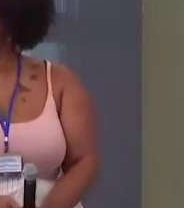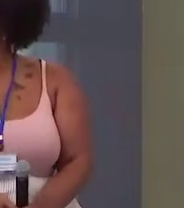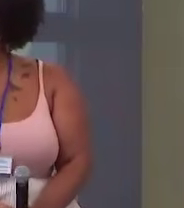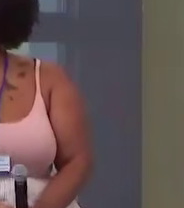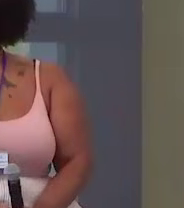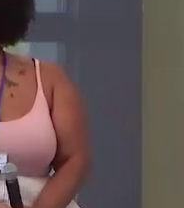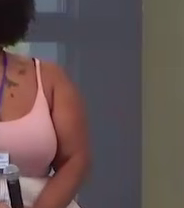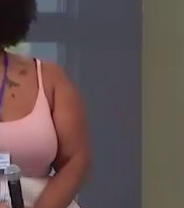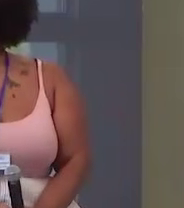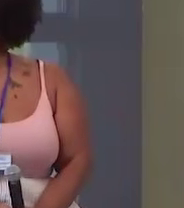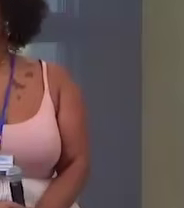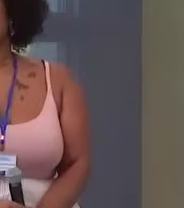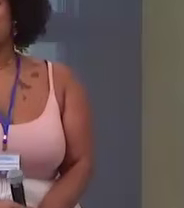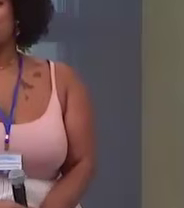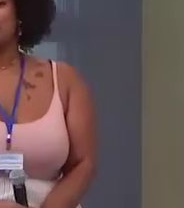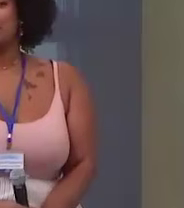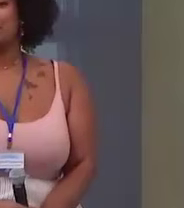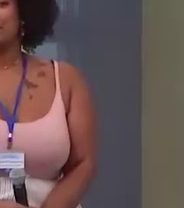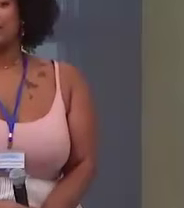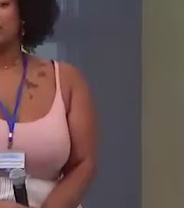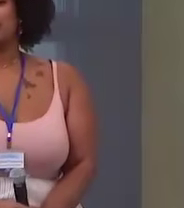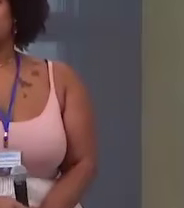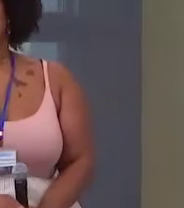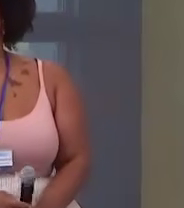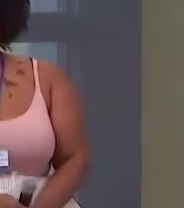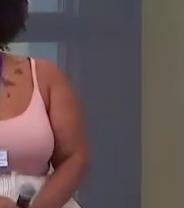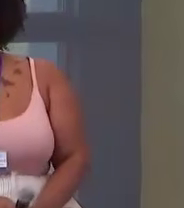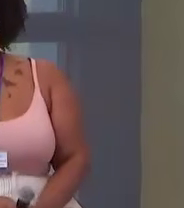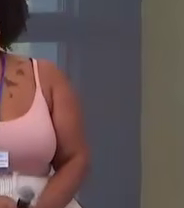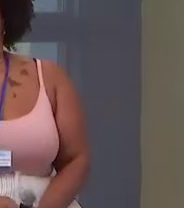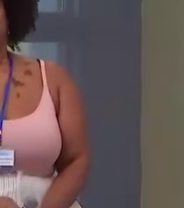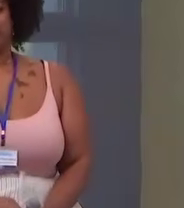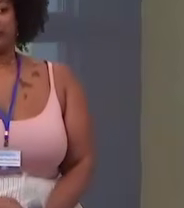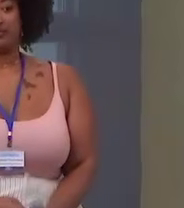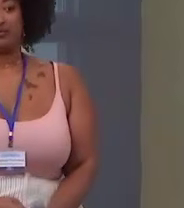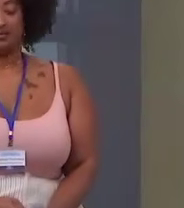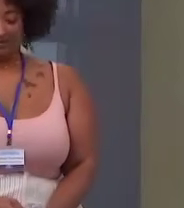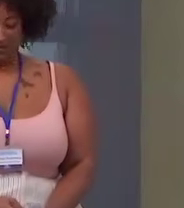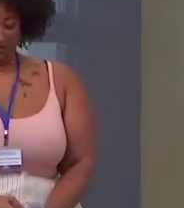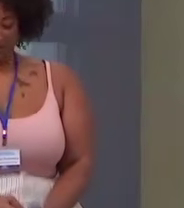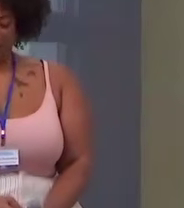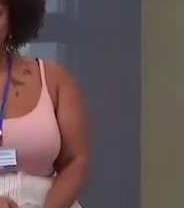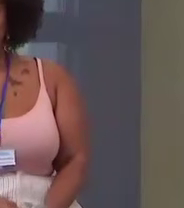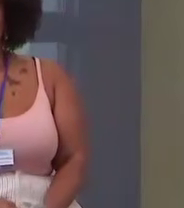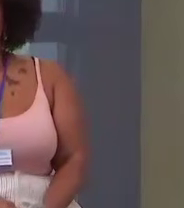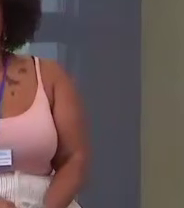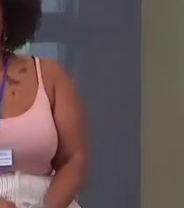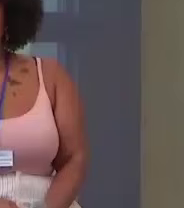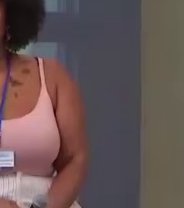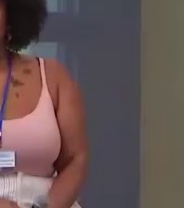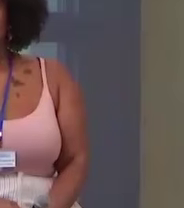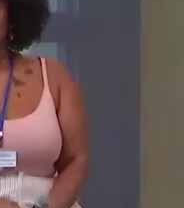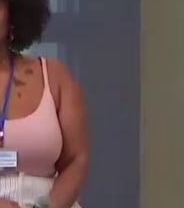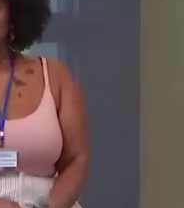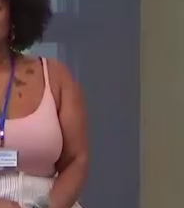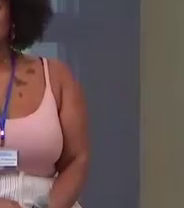So the reason why I chose nursing was because of the flexibility. And so in the healthcare industry, there's